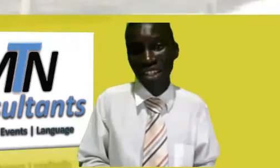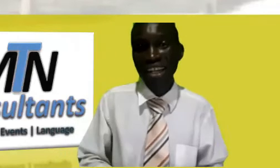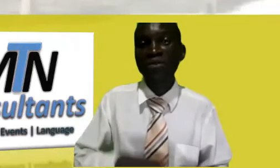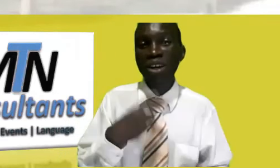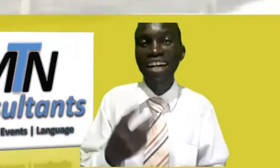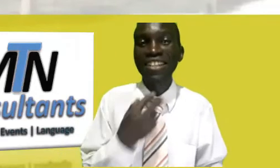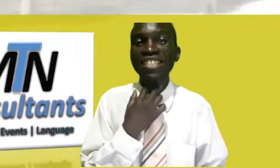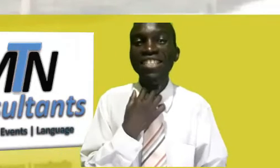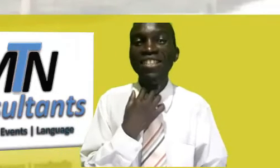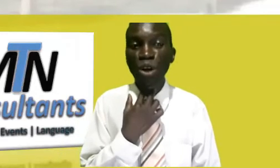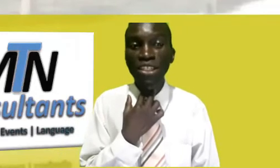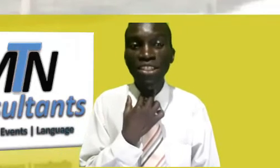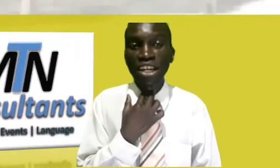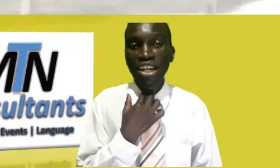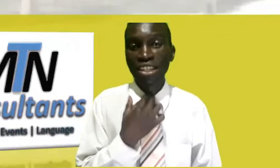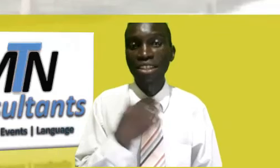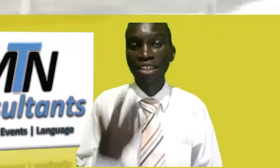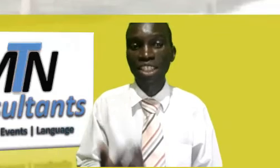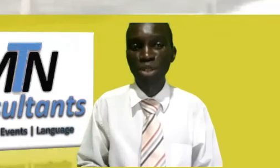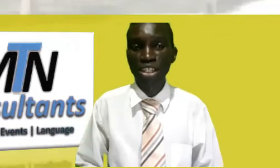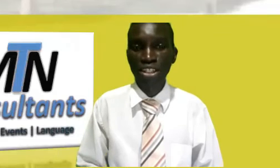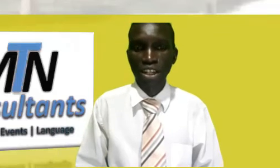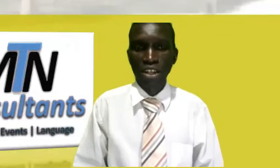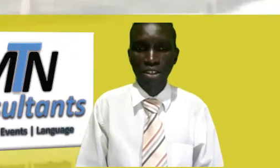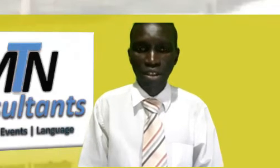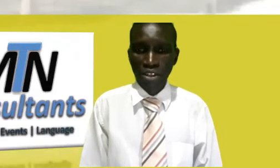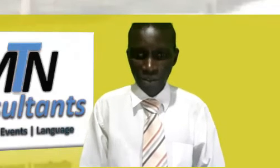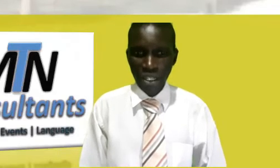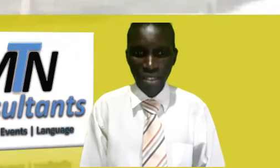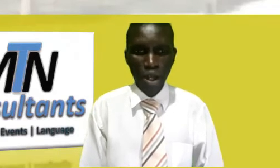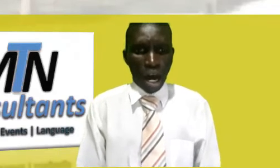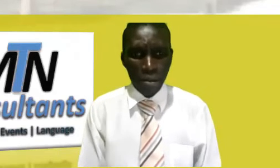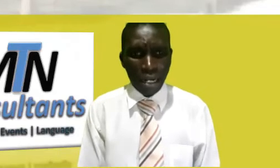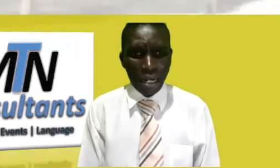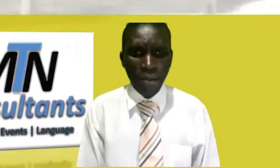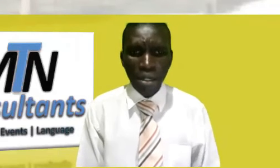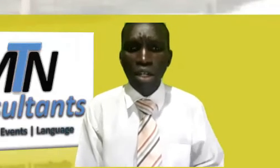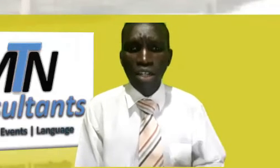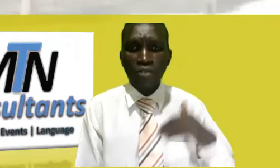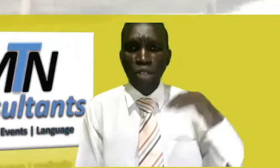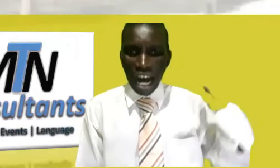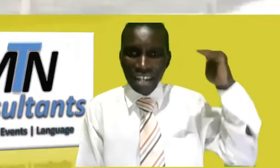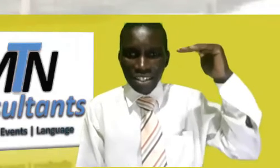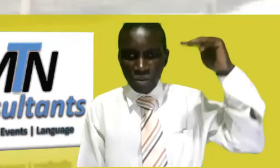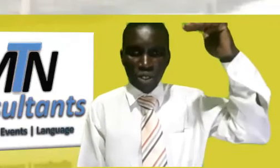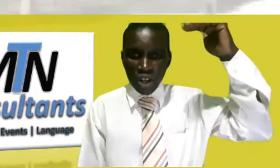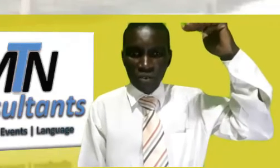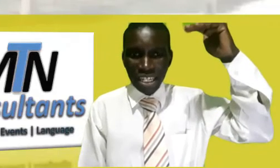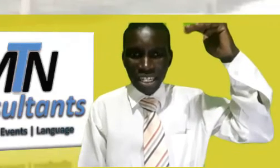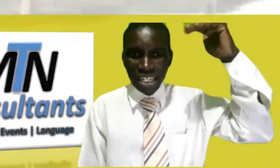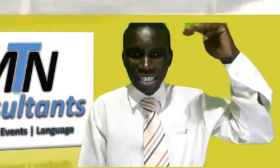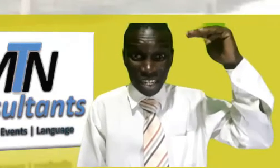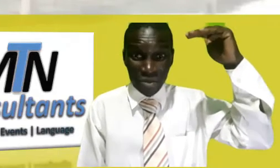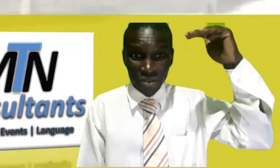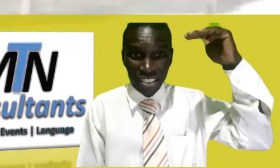So in vocal, there is the voice and then there is speech. If you hear someone, if you put your